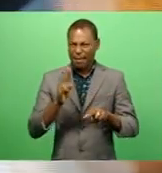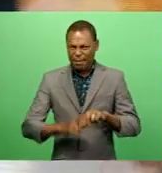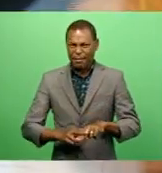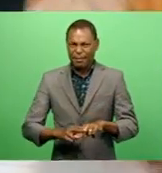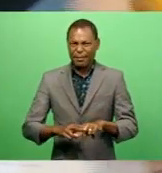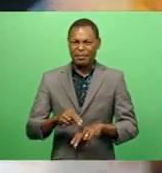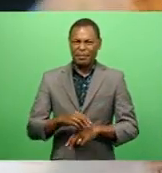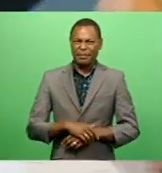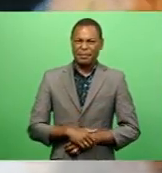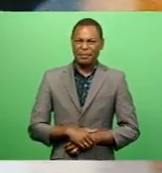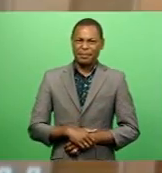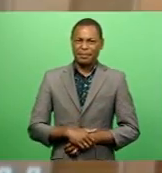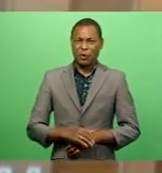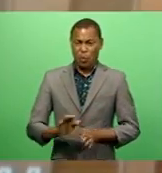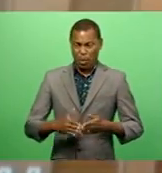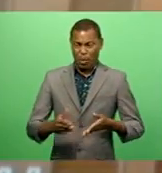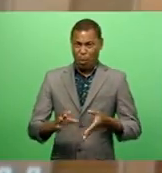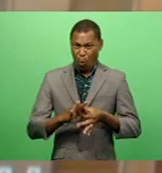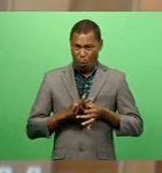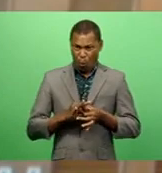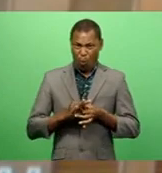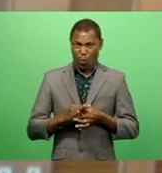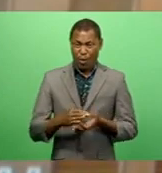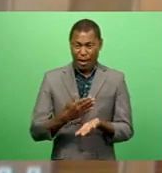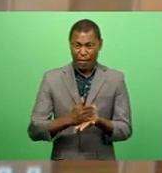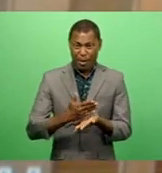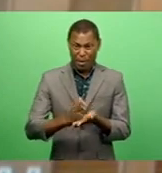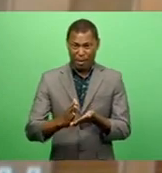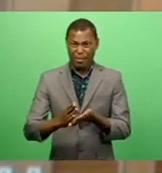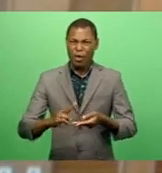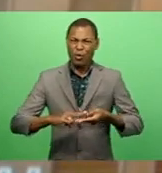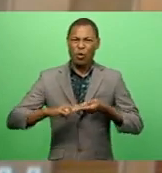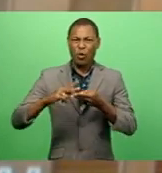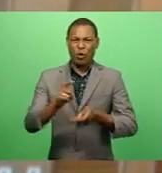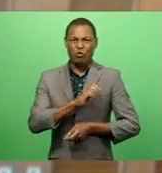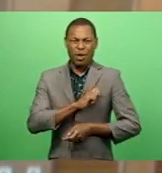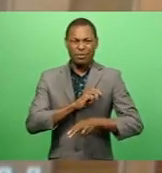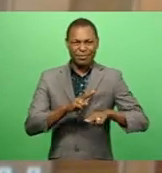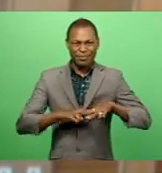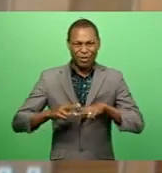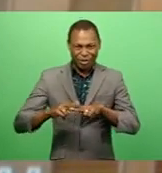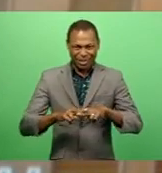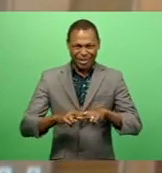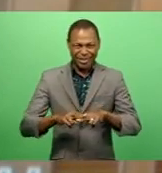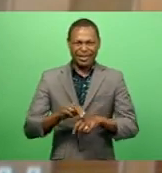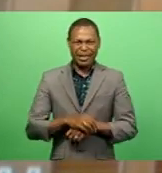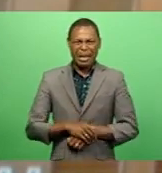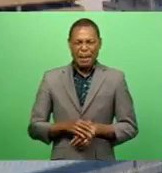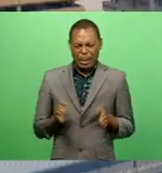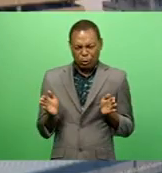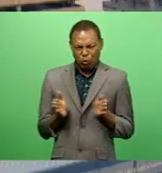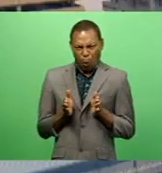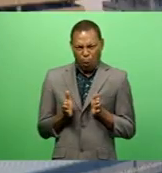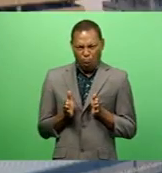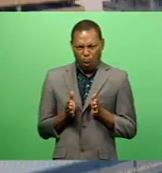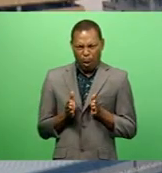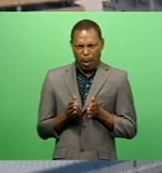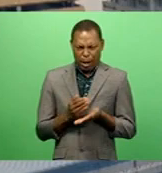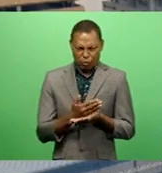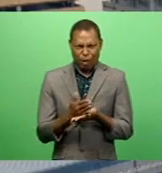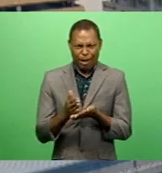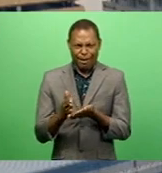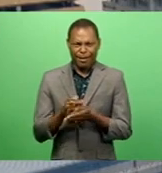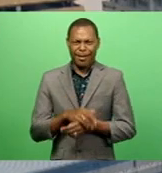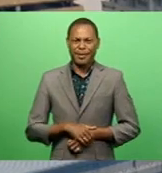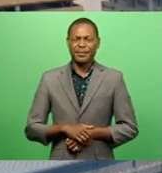It's owned by the FNPF and the Unit Trust of Fiji, but they have a small portion of the market. FBC News